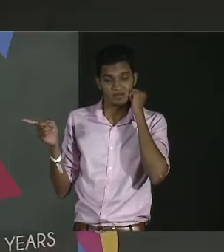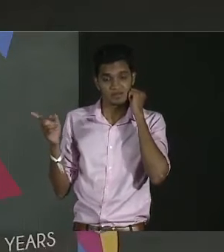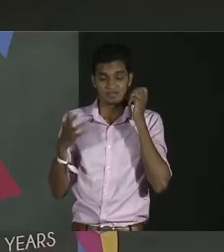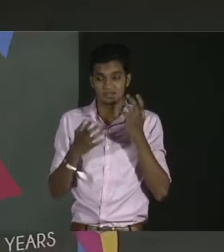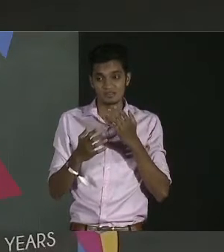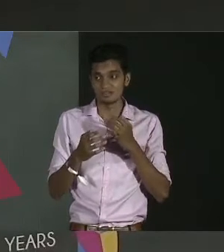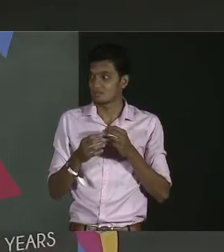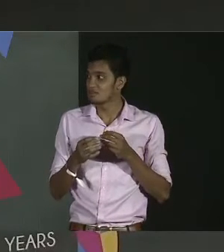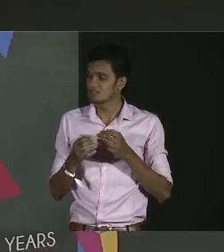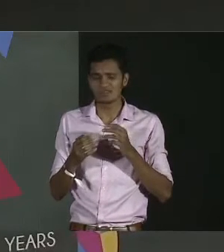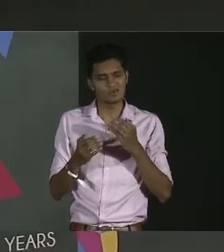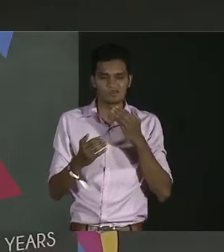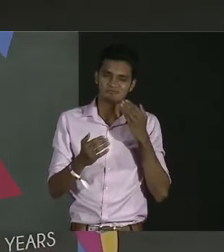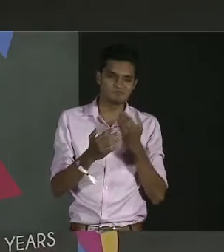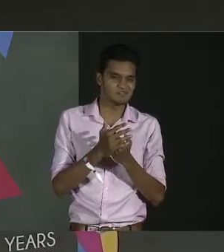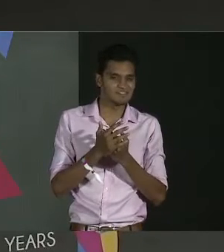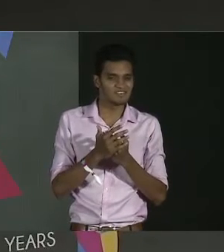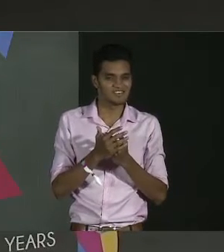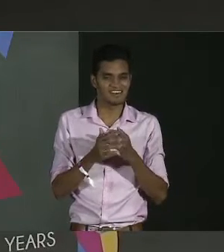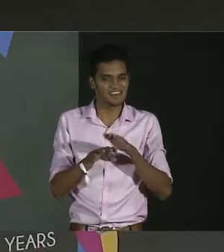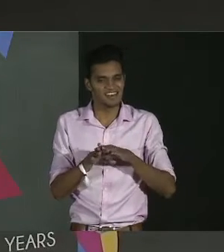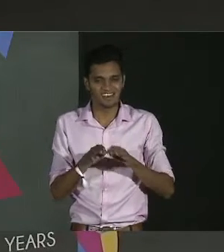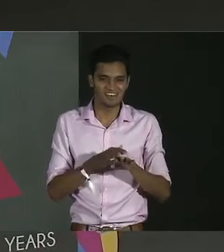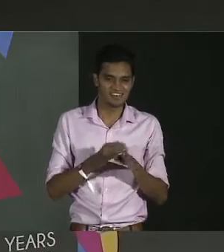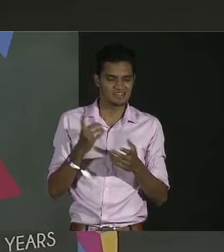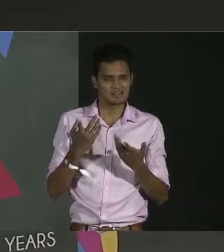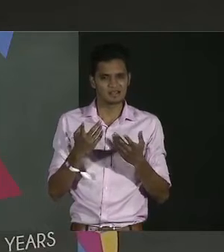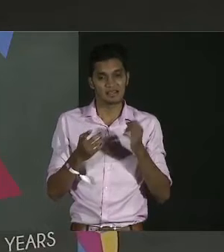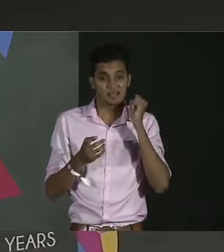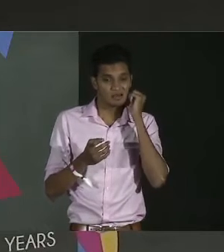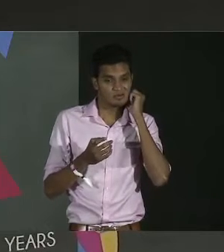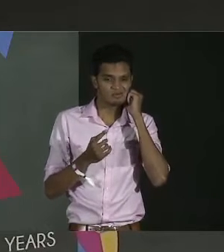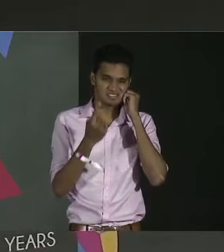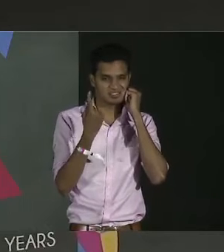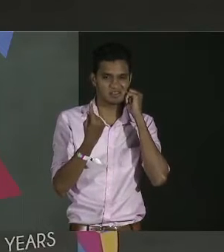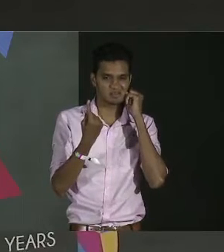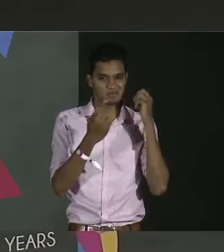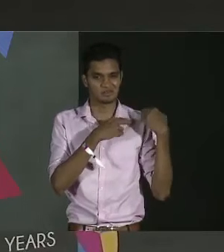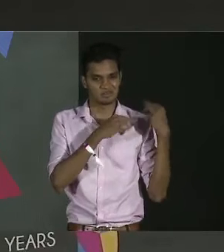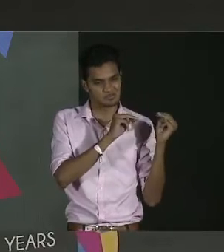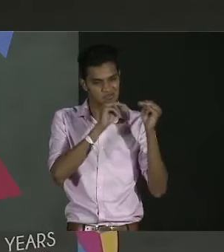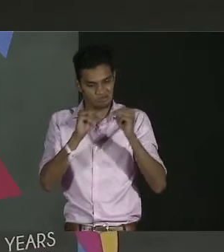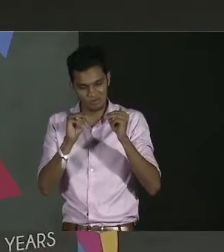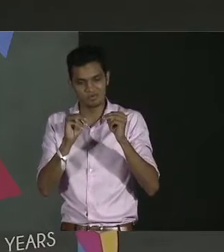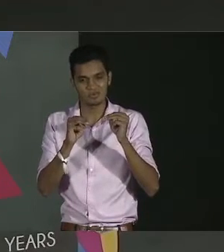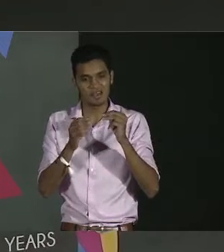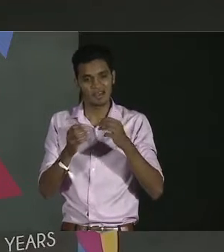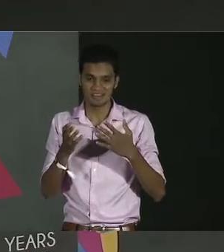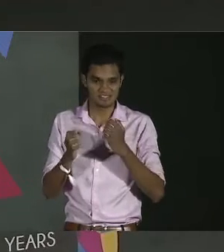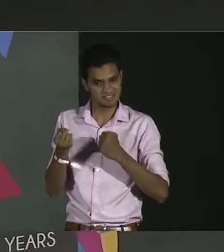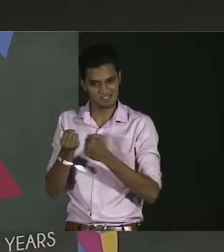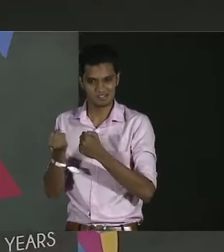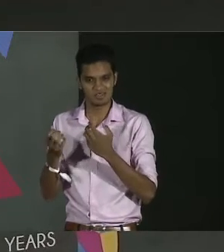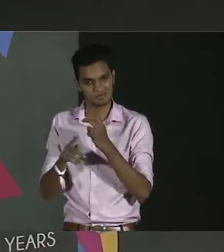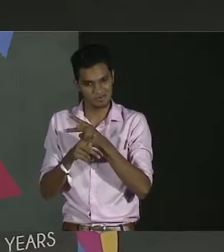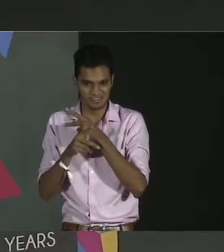ever. And I knew she was strong because as a single mom, she had moved to a different country to create a better life for herself and a child. But she doesn't